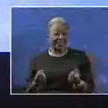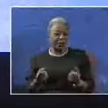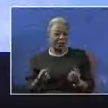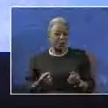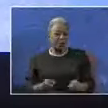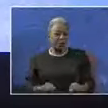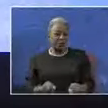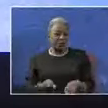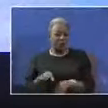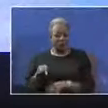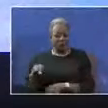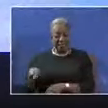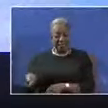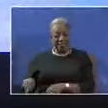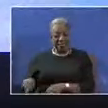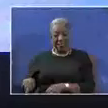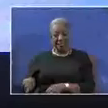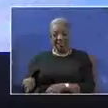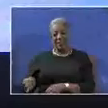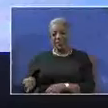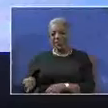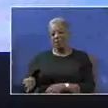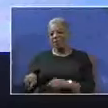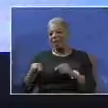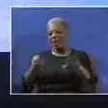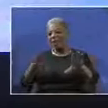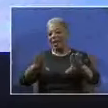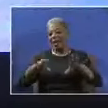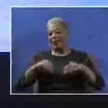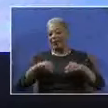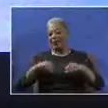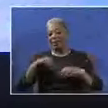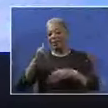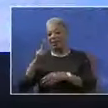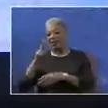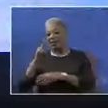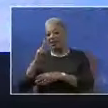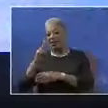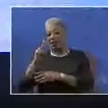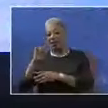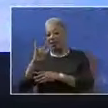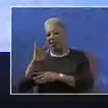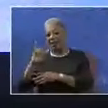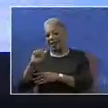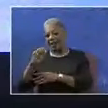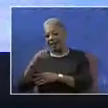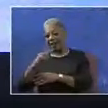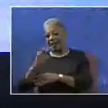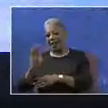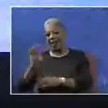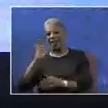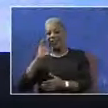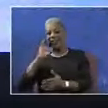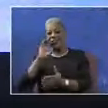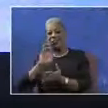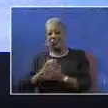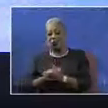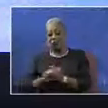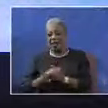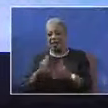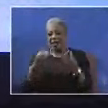took Uriah, the Hittite's wife, Bathsheba, and had Uriah